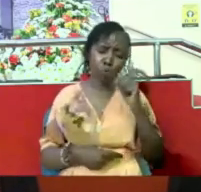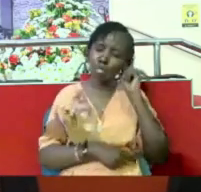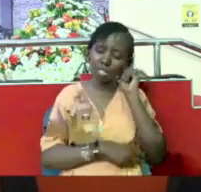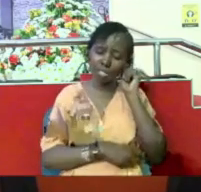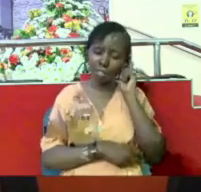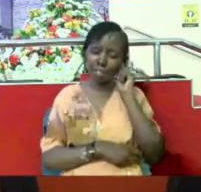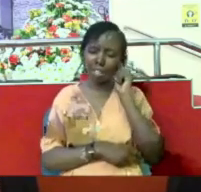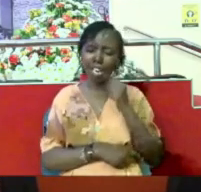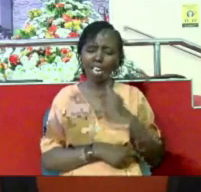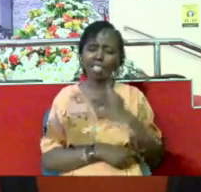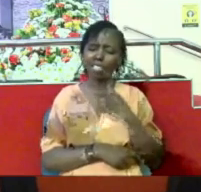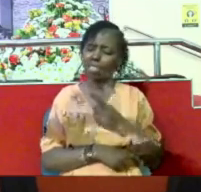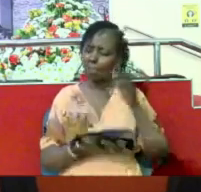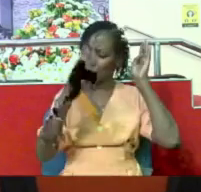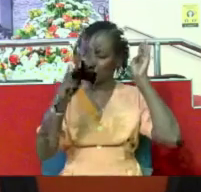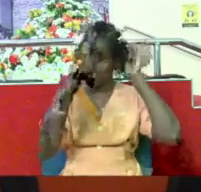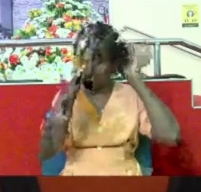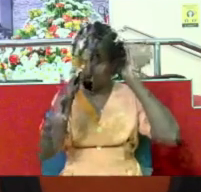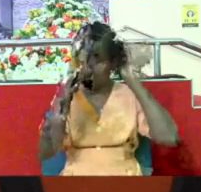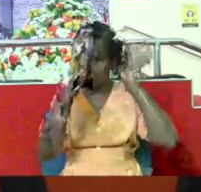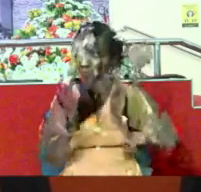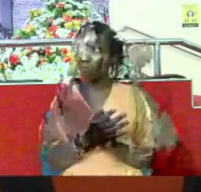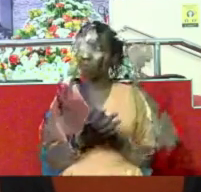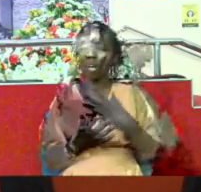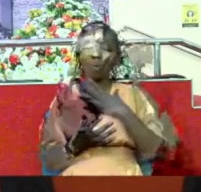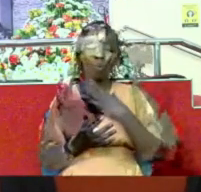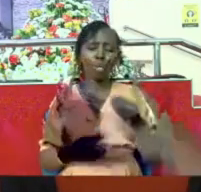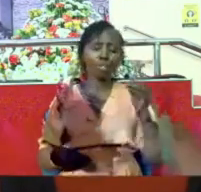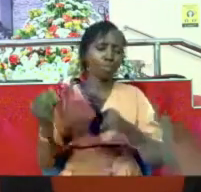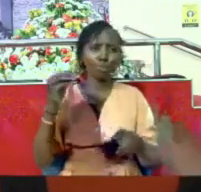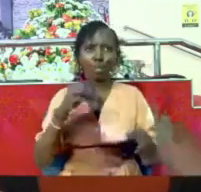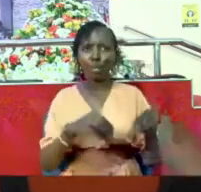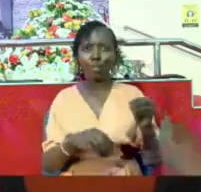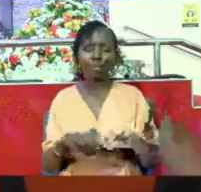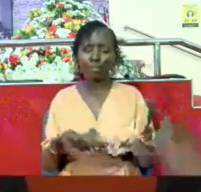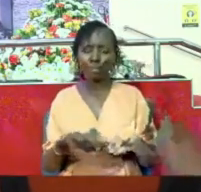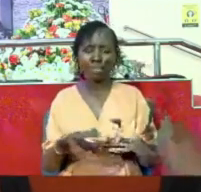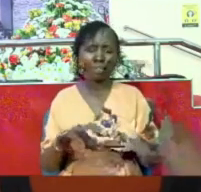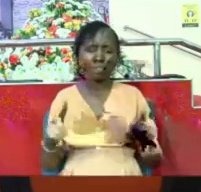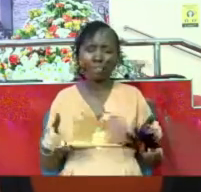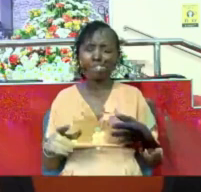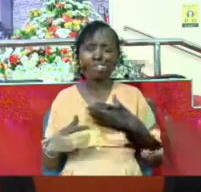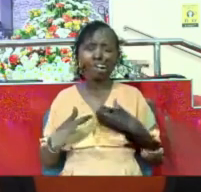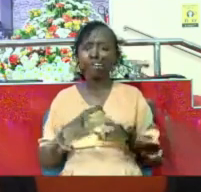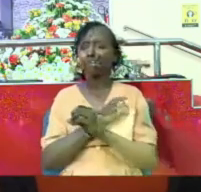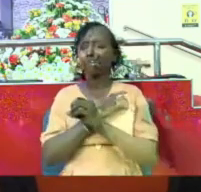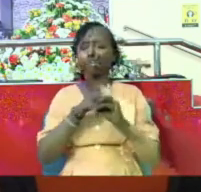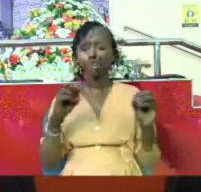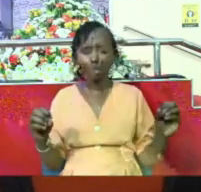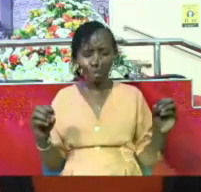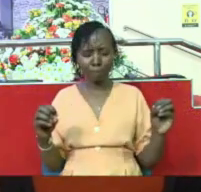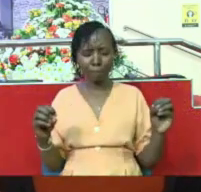saying, Bishop, na unasema askofu, I want to give, ninataka kutoa, but I have nothing to give. Lakini sina la cha kutoa.